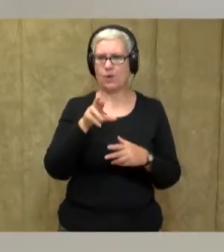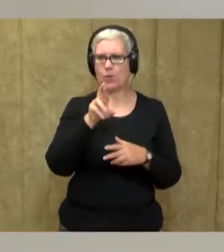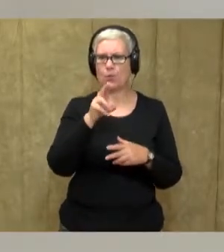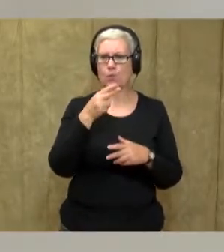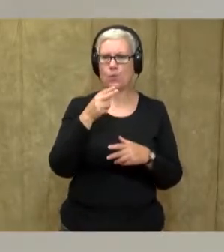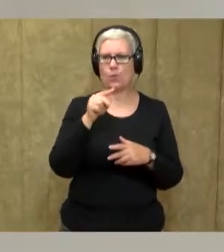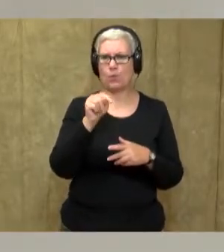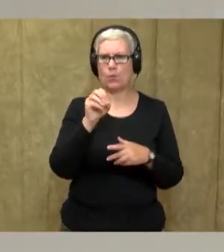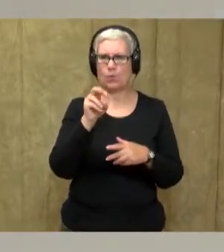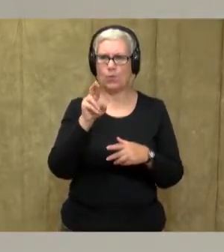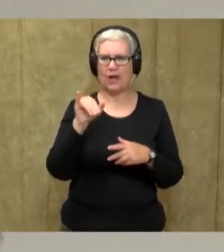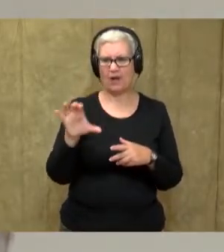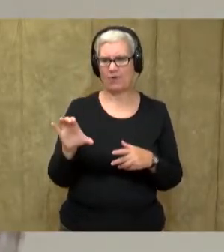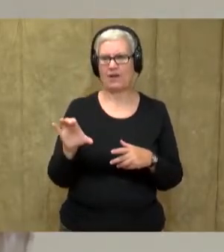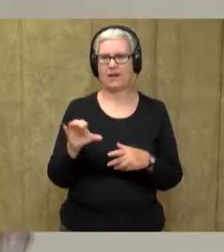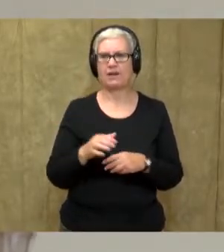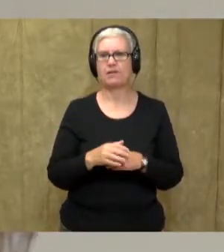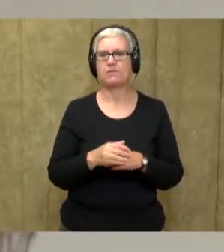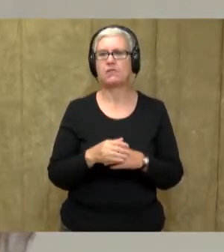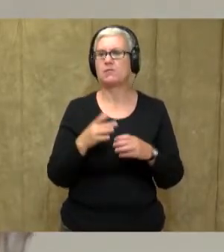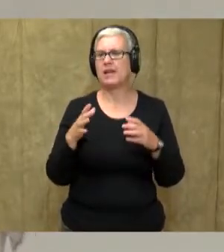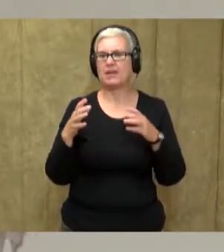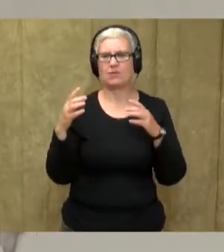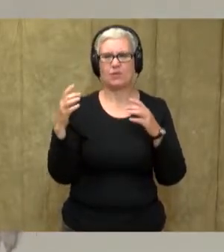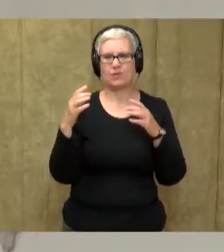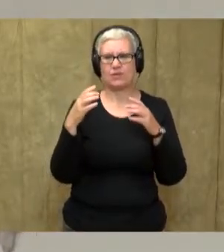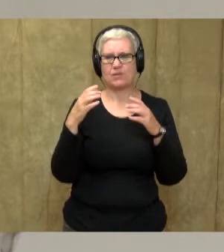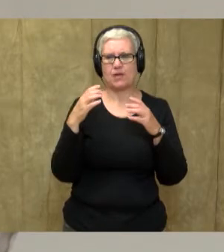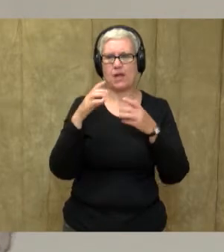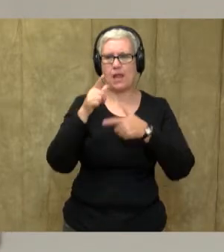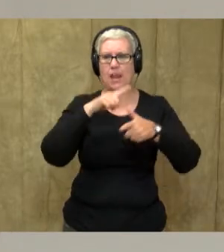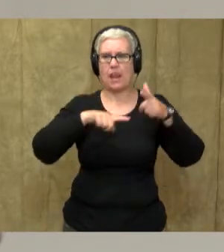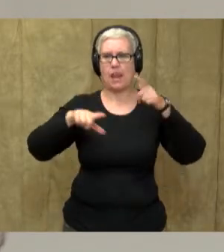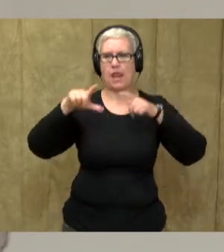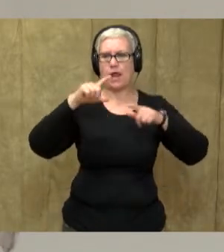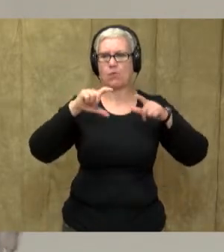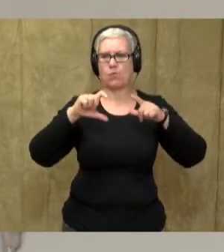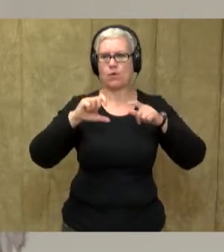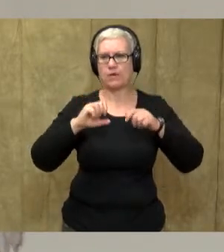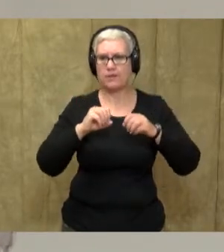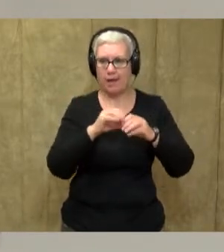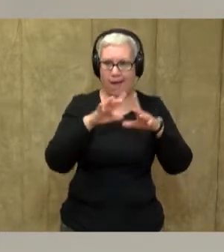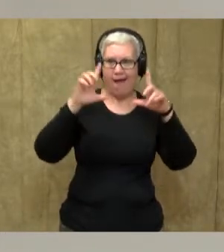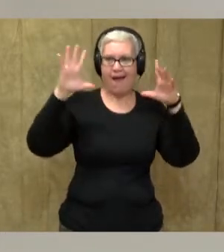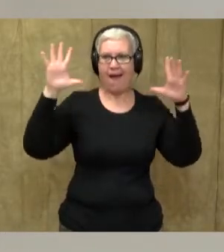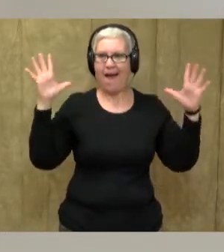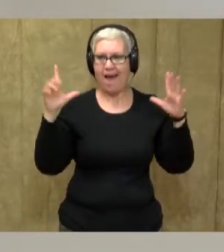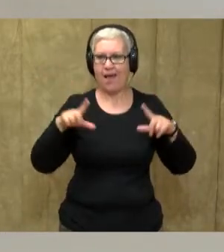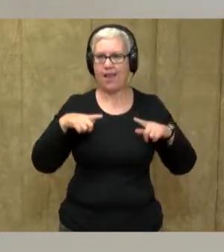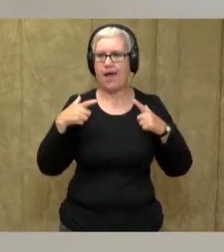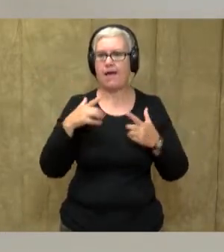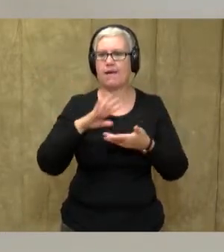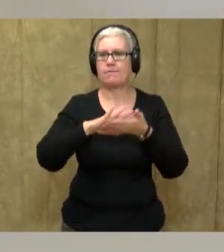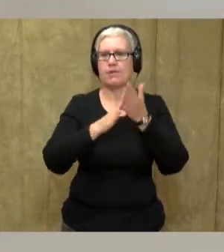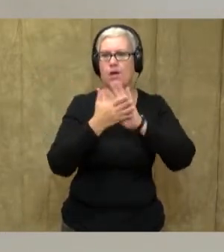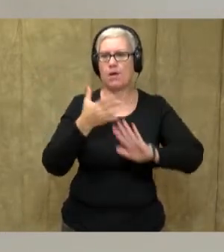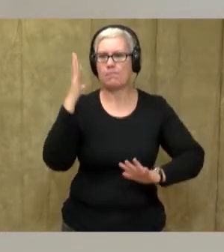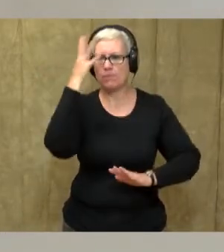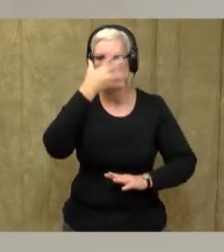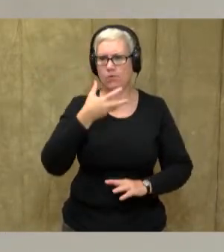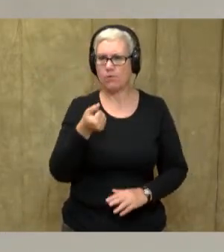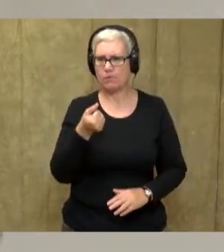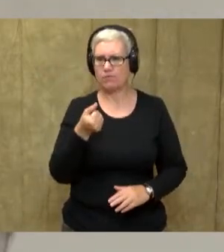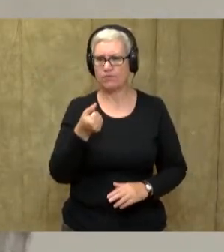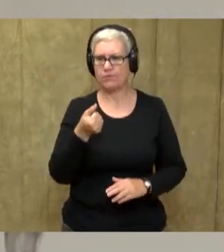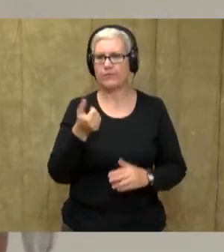is. Rhetorical devices make language come to life. They make it beautiful. And that's